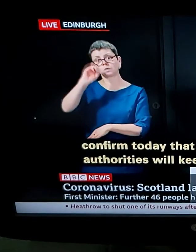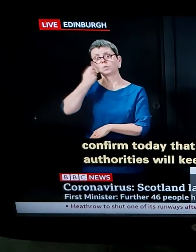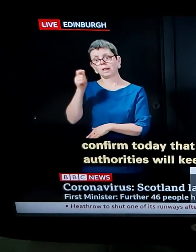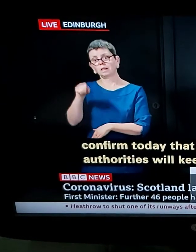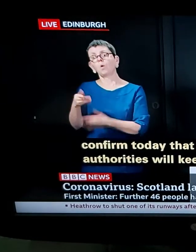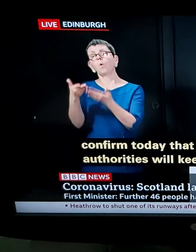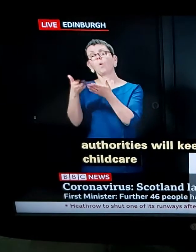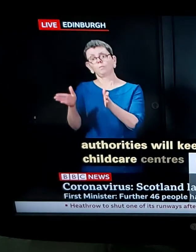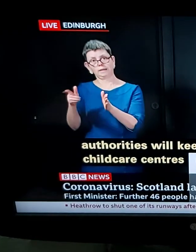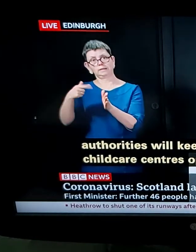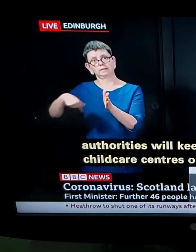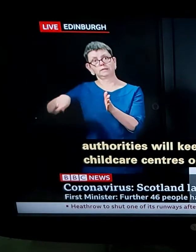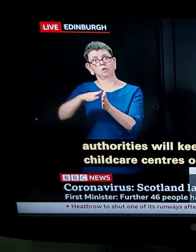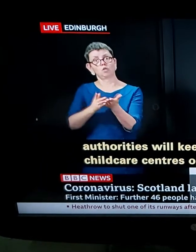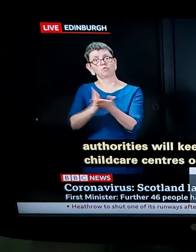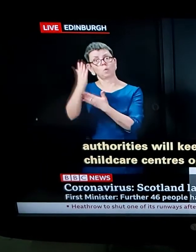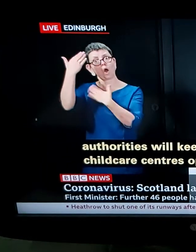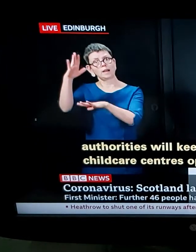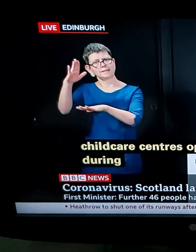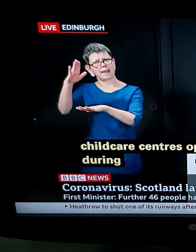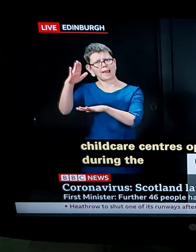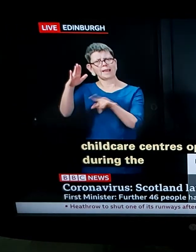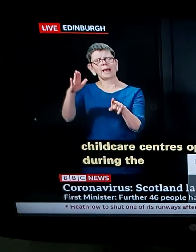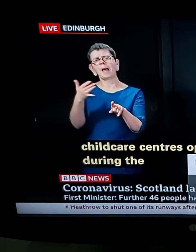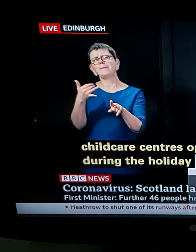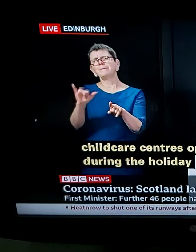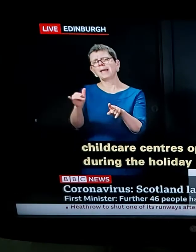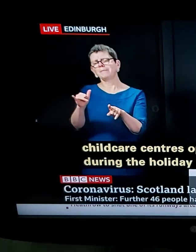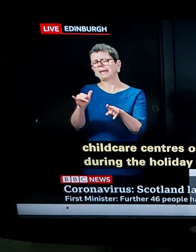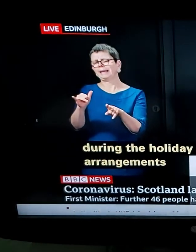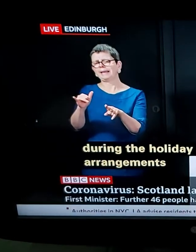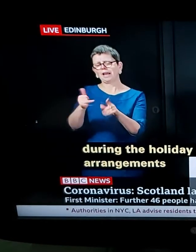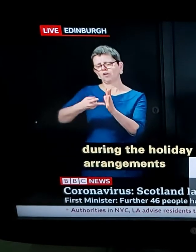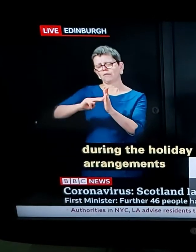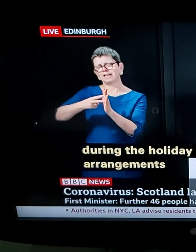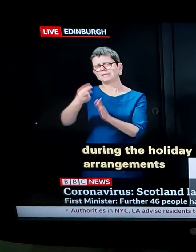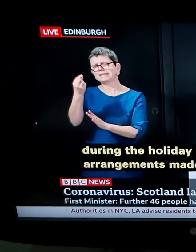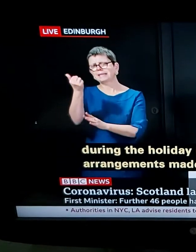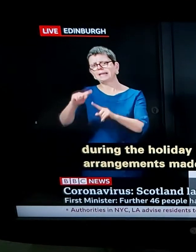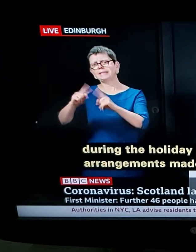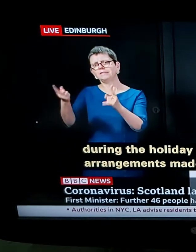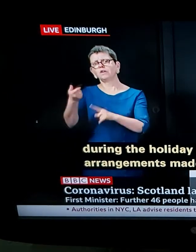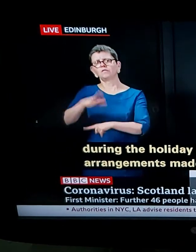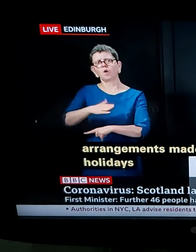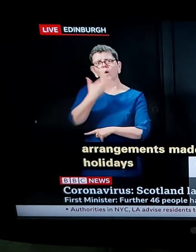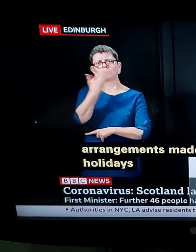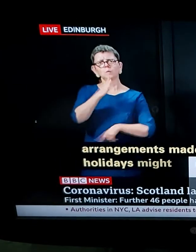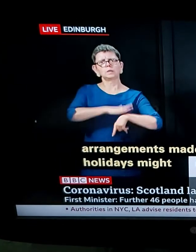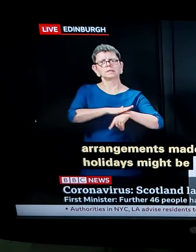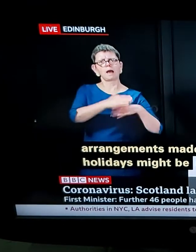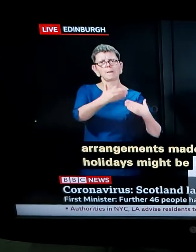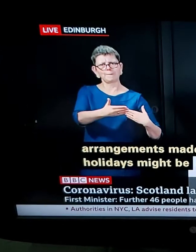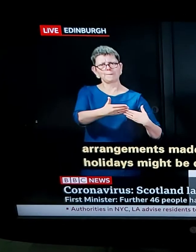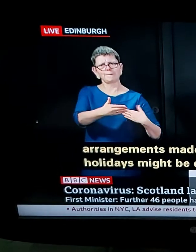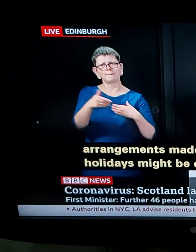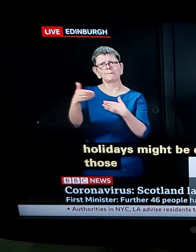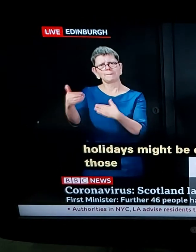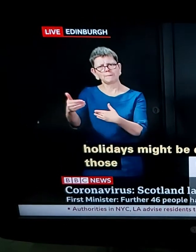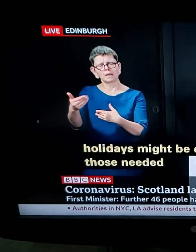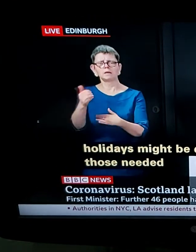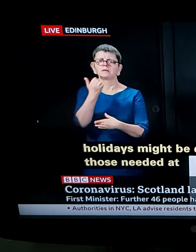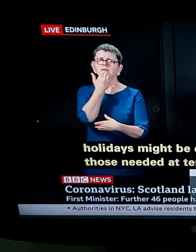during the holiday period. The arrangements made during the holidays might be different from those made during term time. The number of centres that